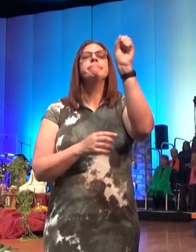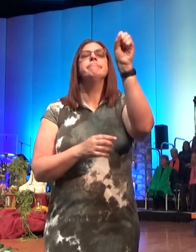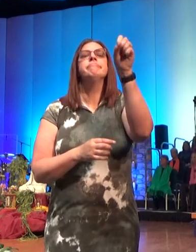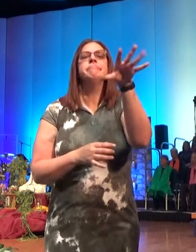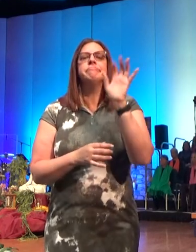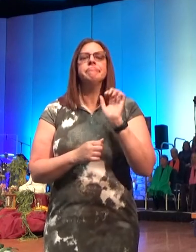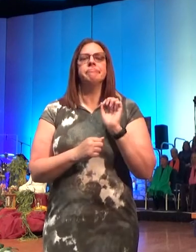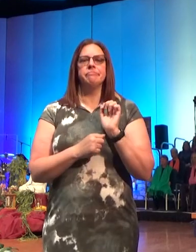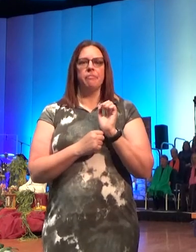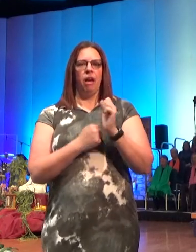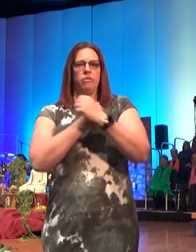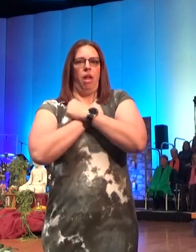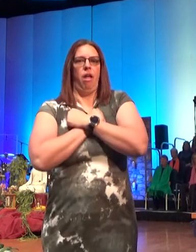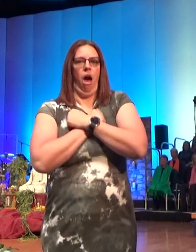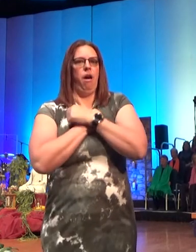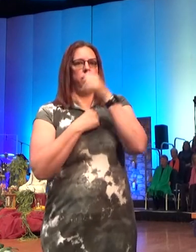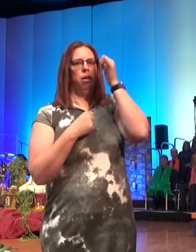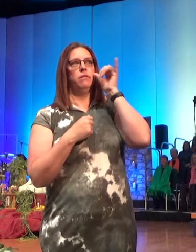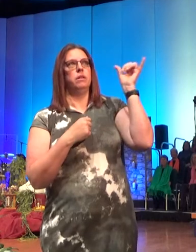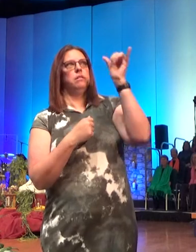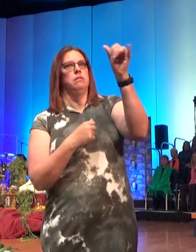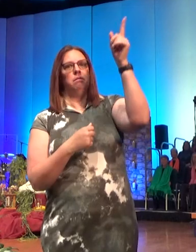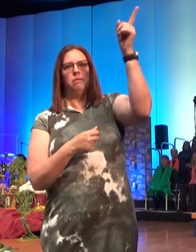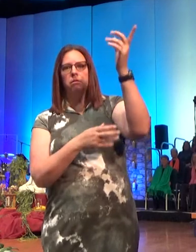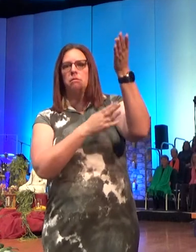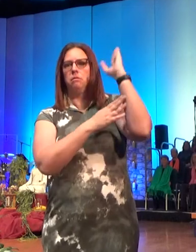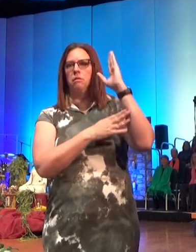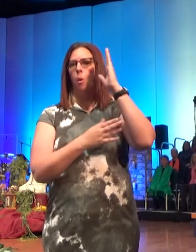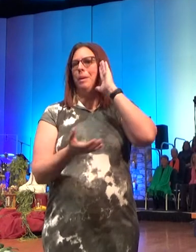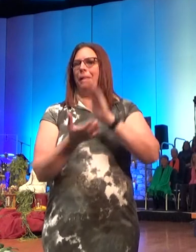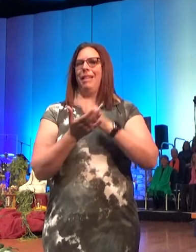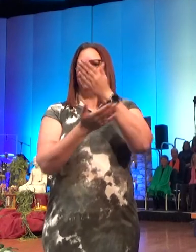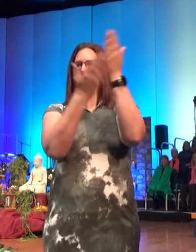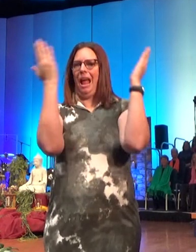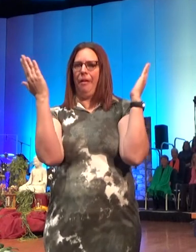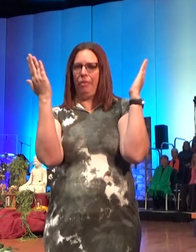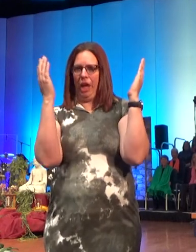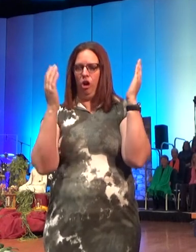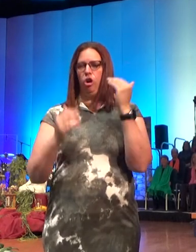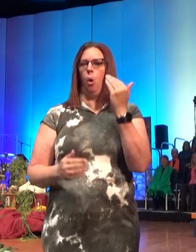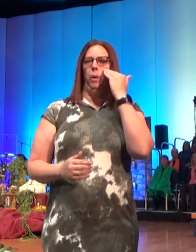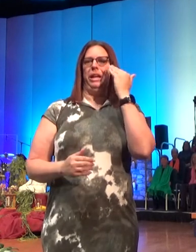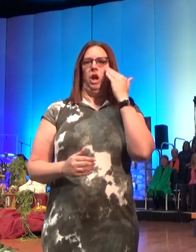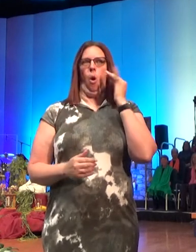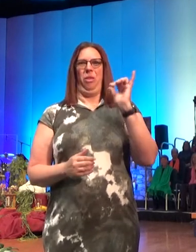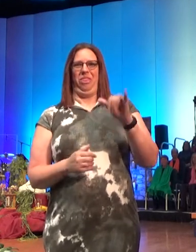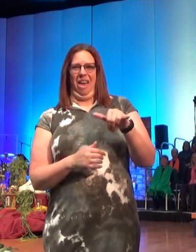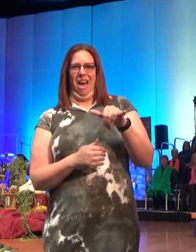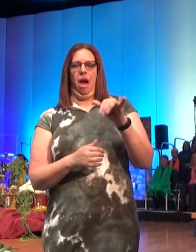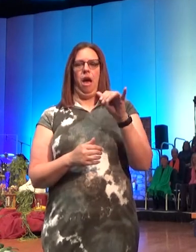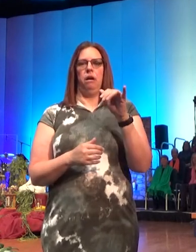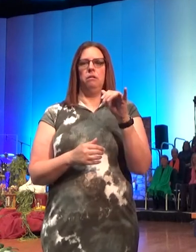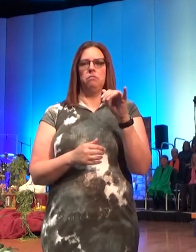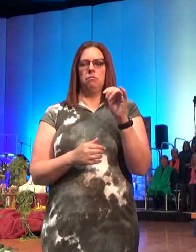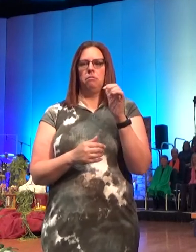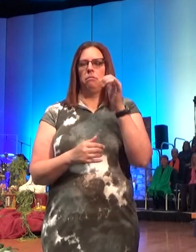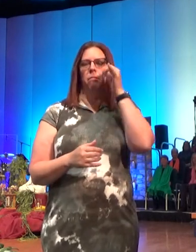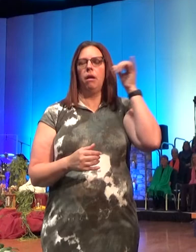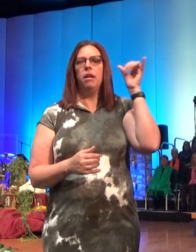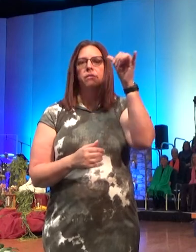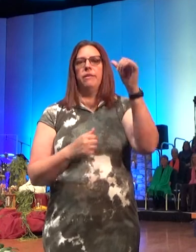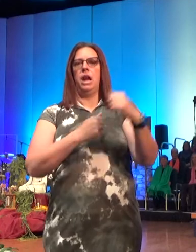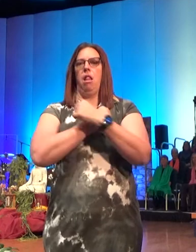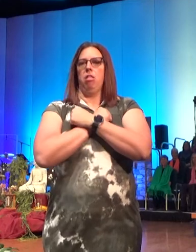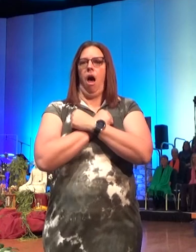we believe is in the universe, and to know that that infinite love is something that each of us can receive, that